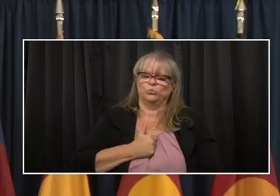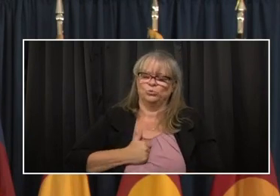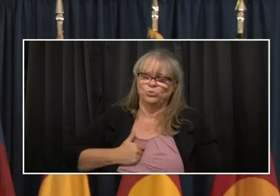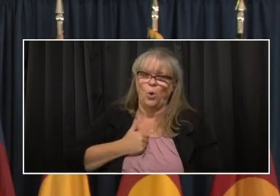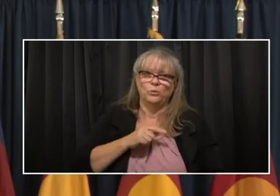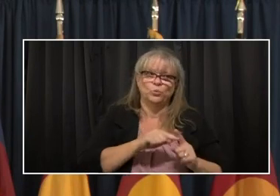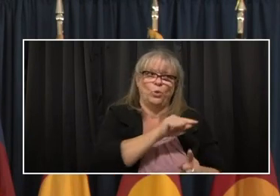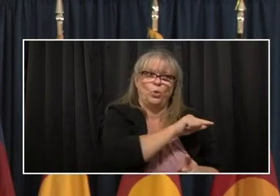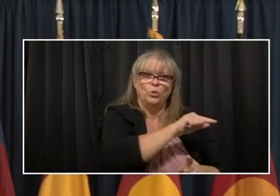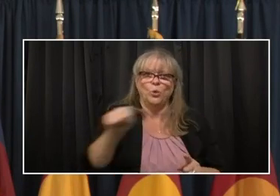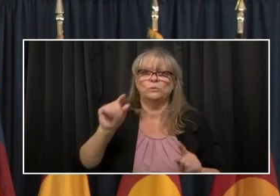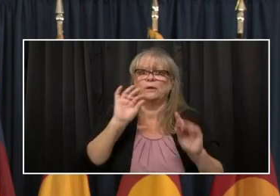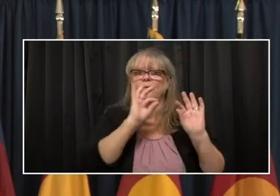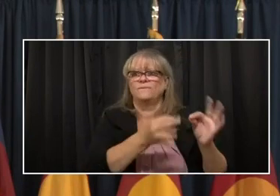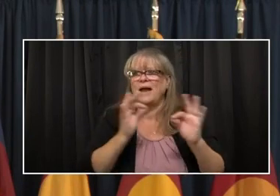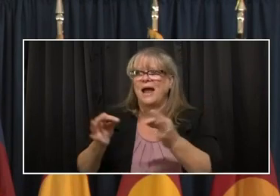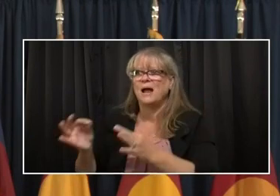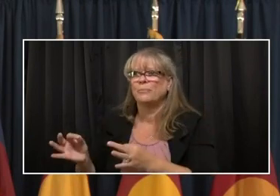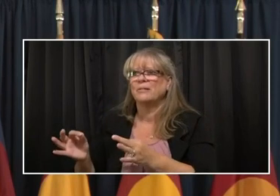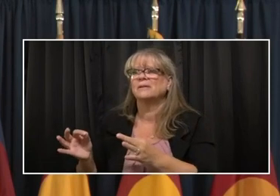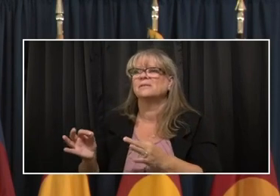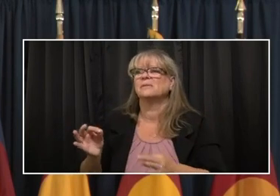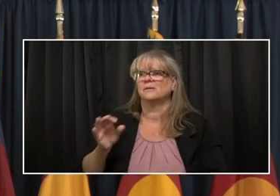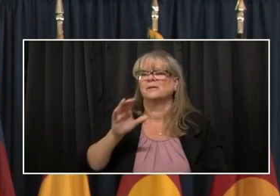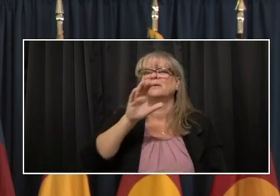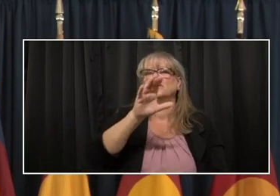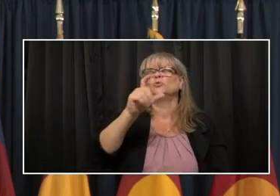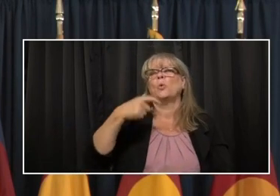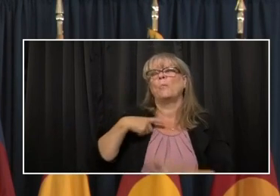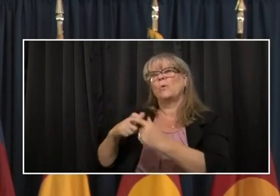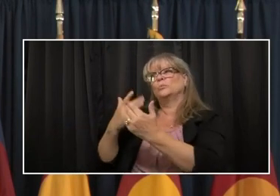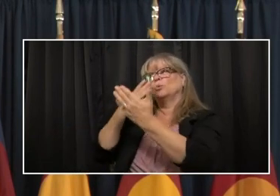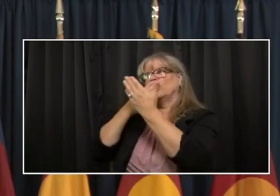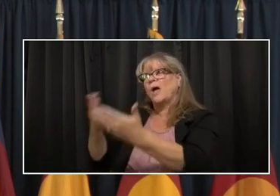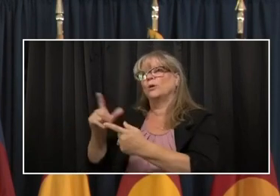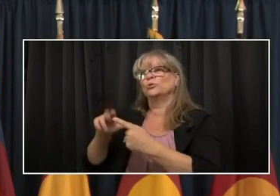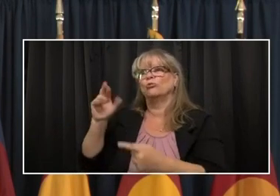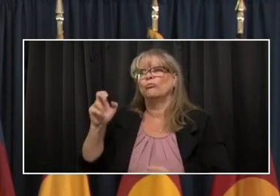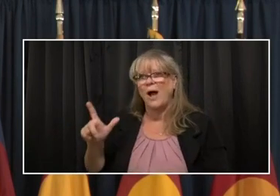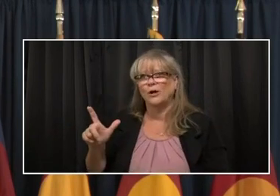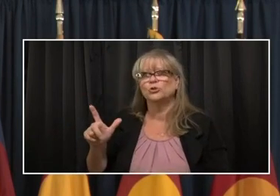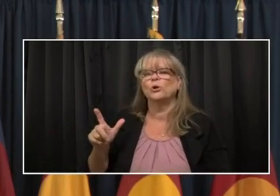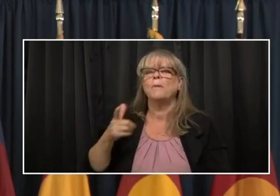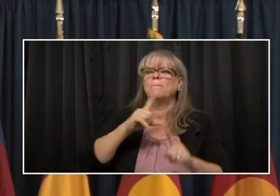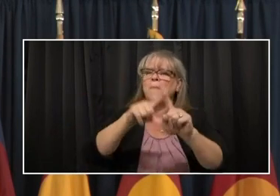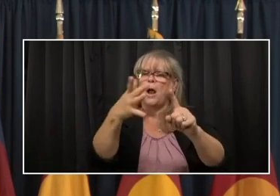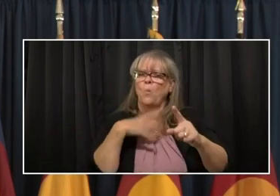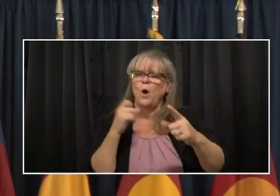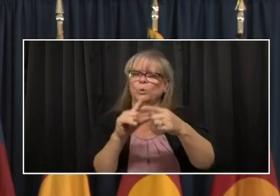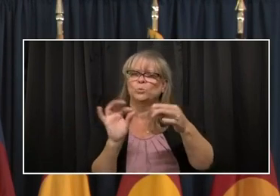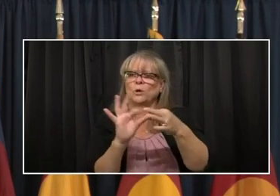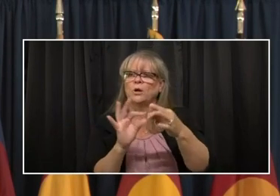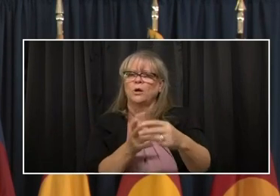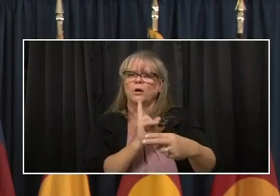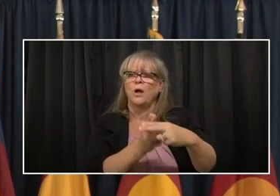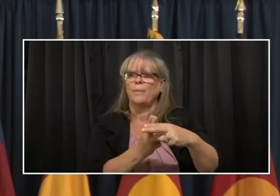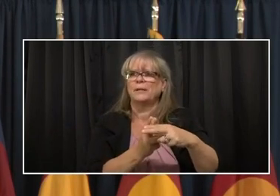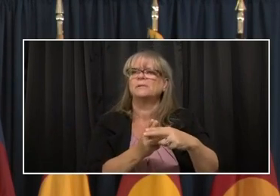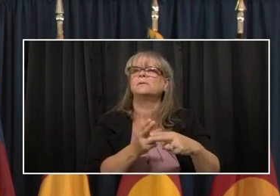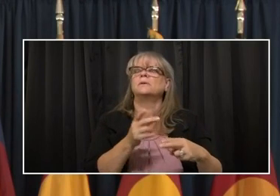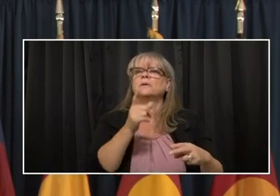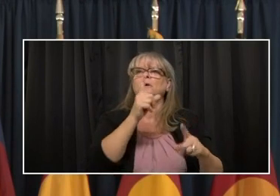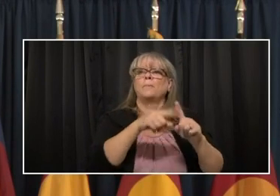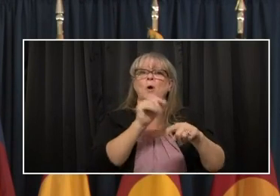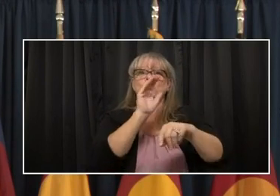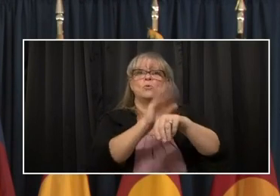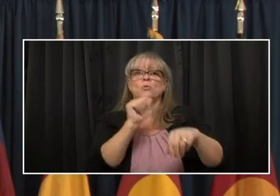Dr. Herlihy. The final thing I want to mention, I went over briefly earlier, is the last call order. We're extending to 11